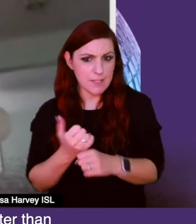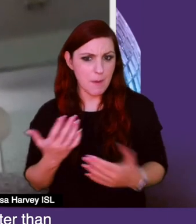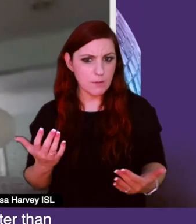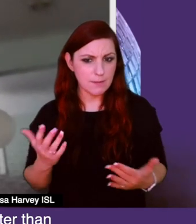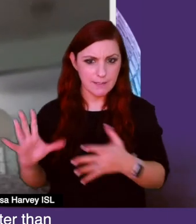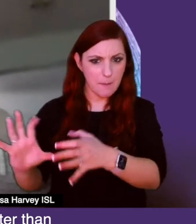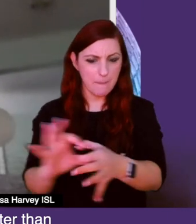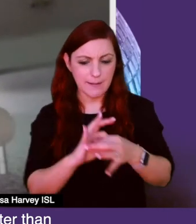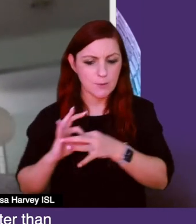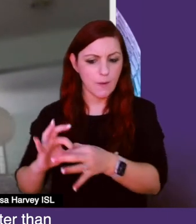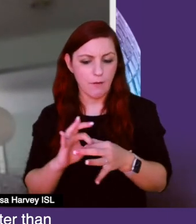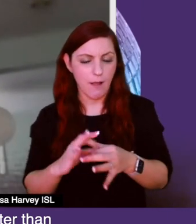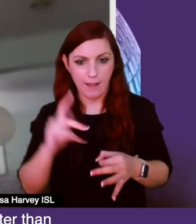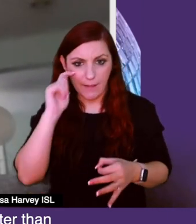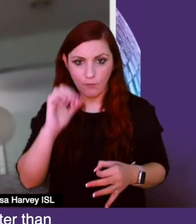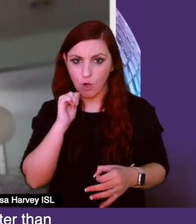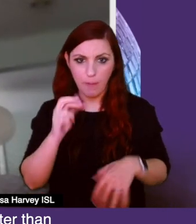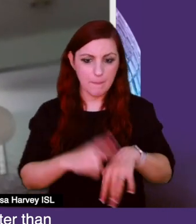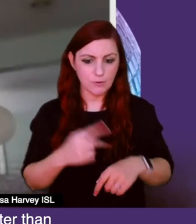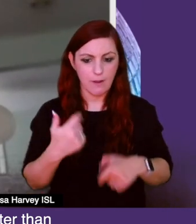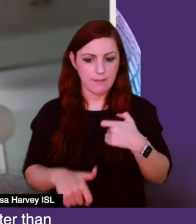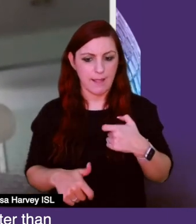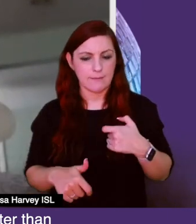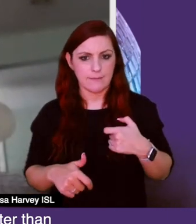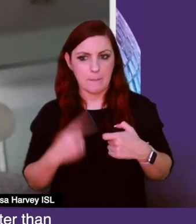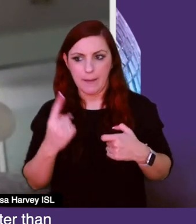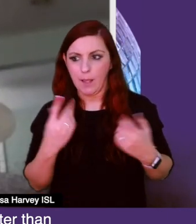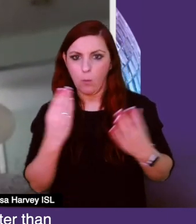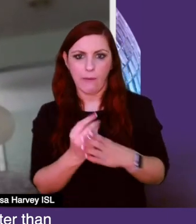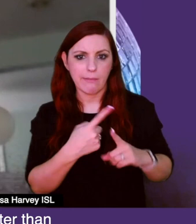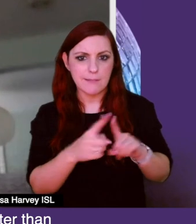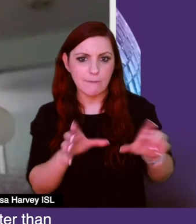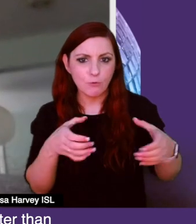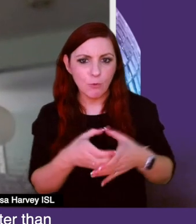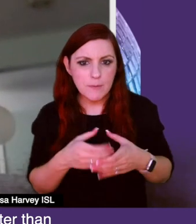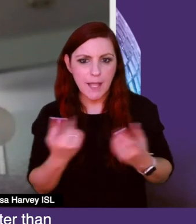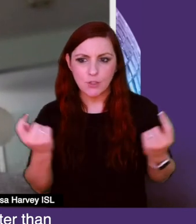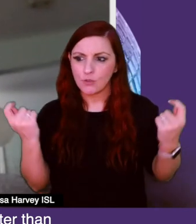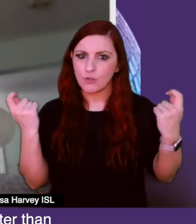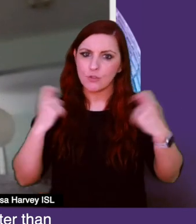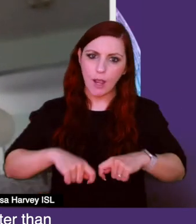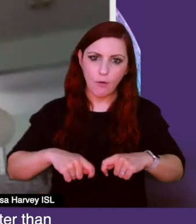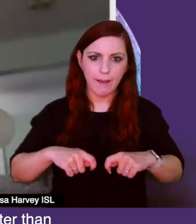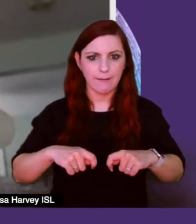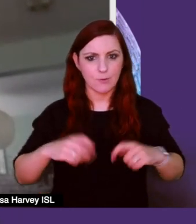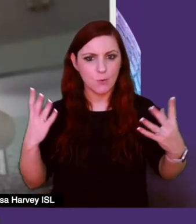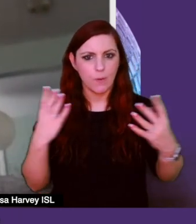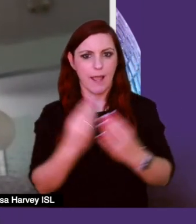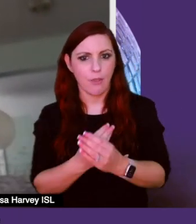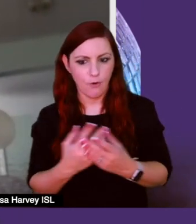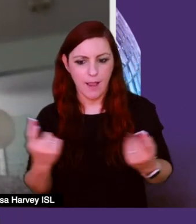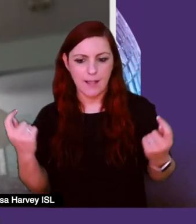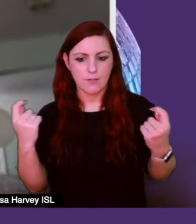about. Because I can think of nothing better than being with different groups and sharing and being together.